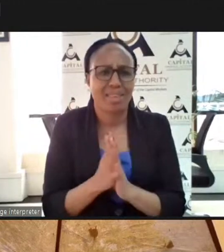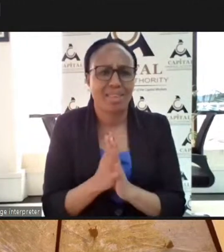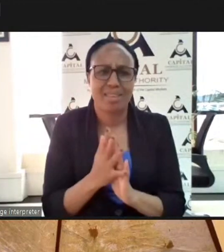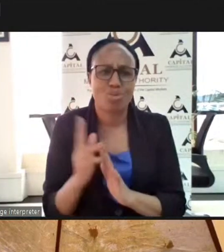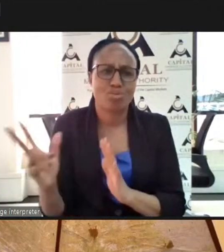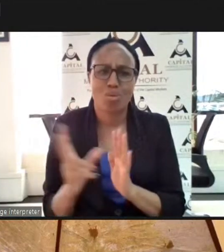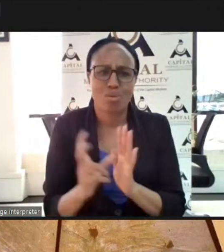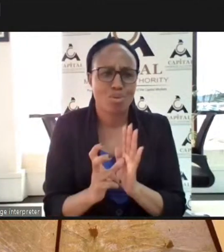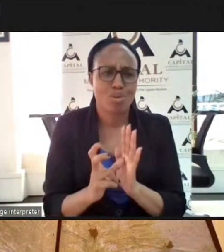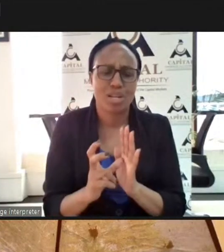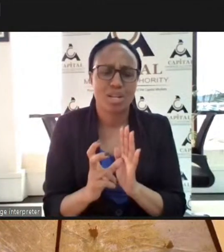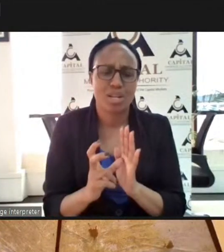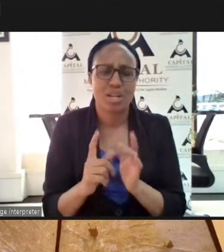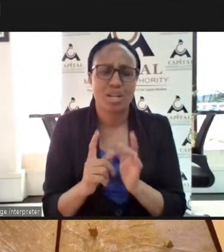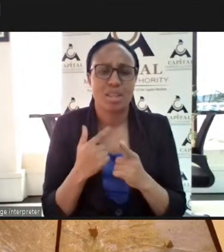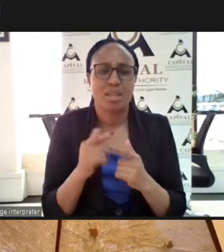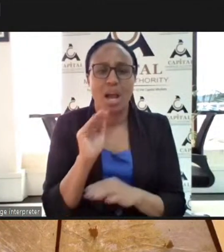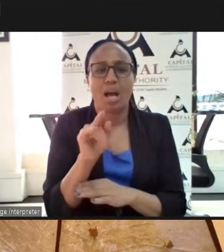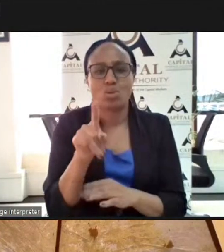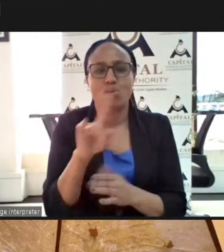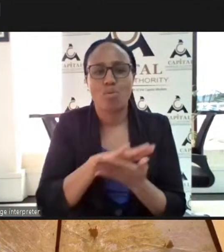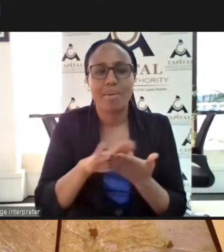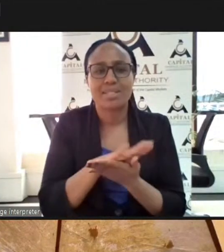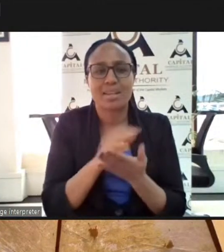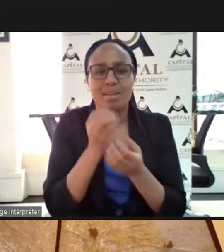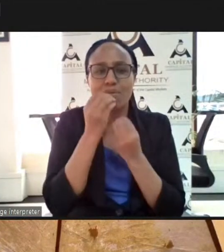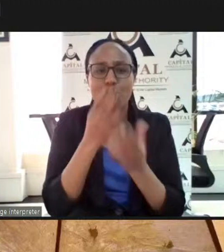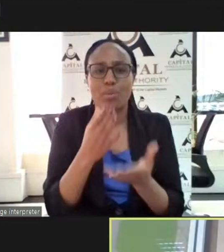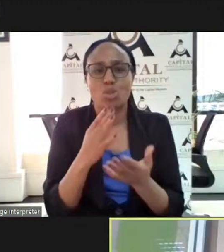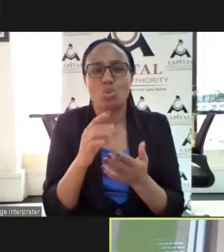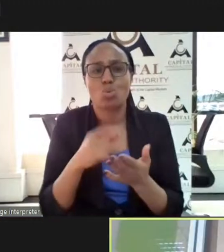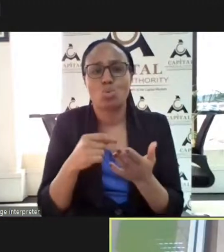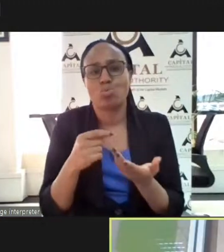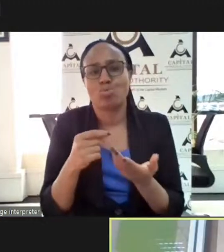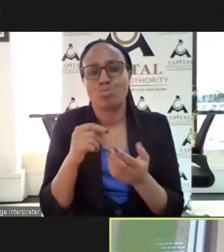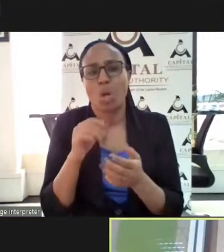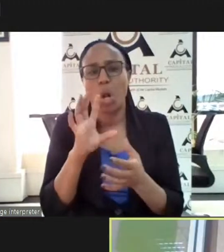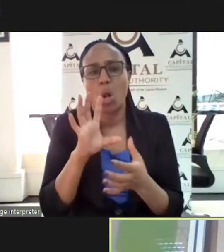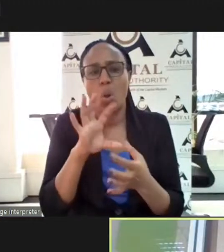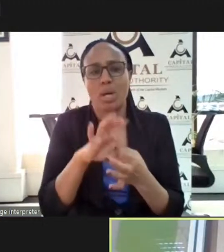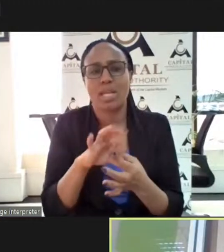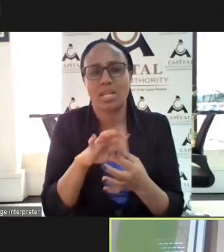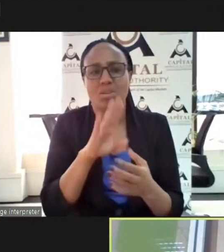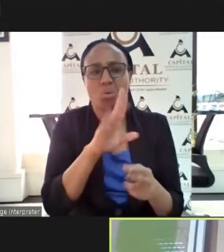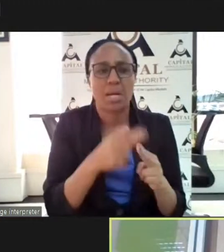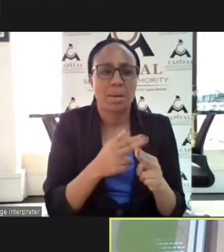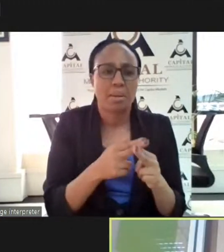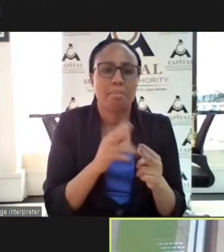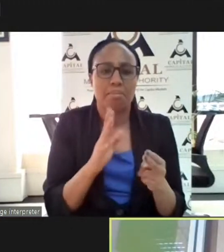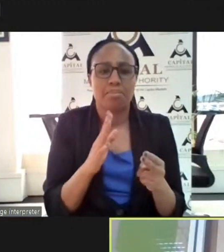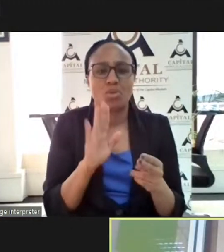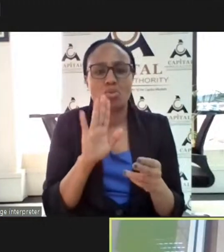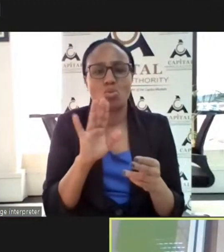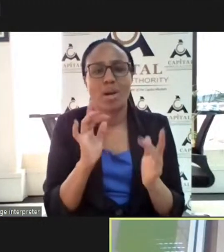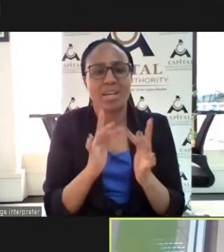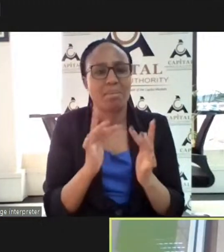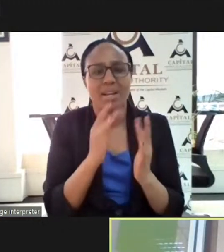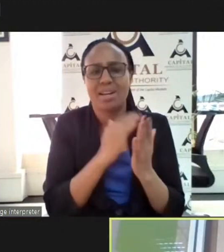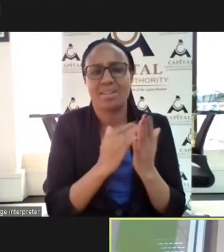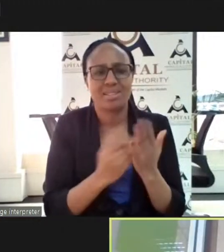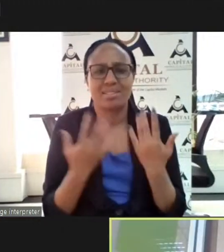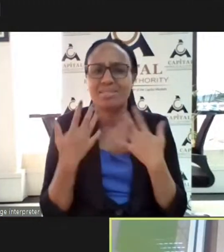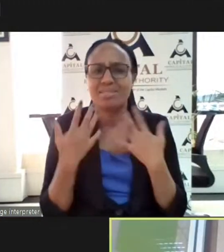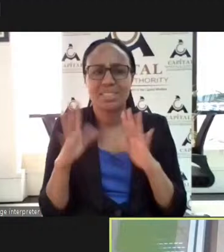it, and they'll ask you for basic information to sign up, which will include your names and possibly your email address, and that's